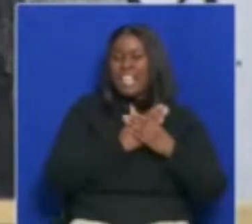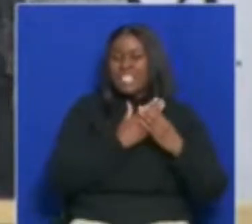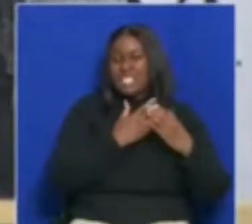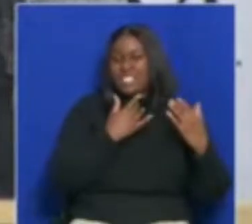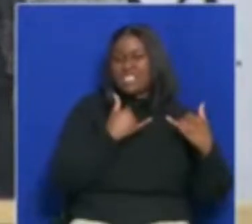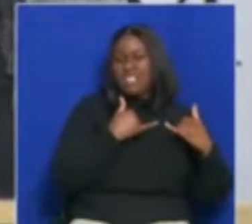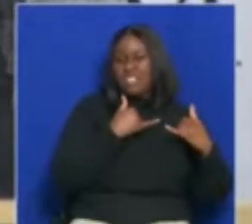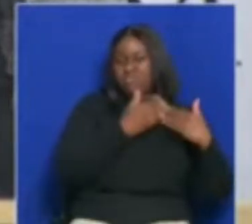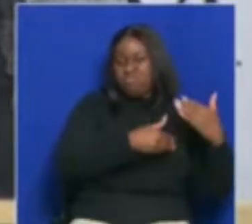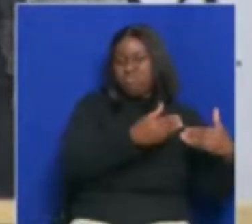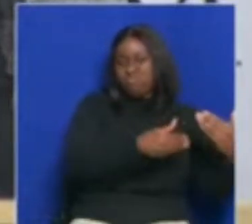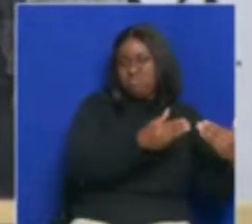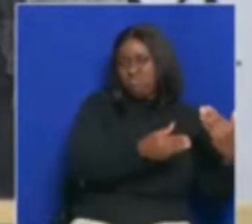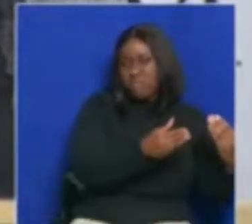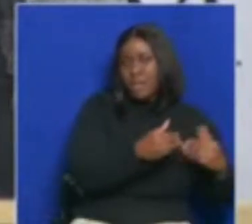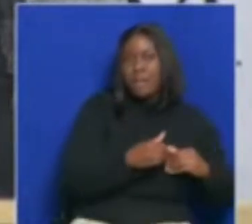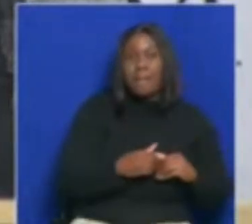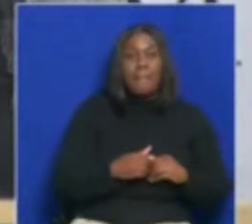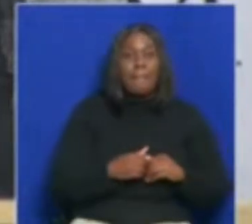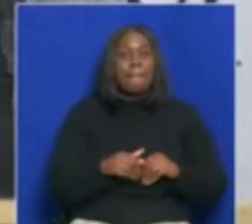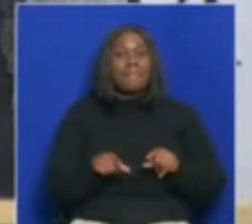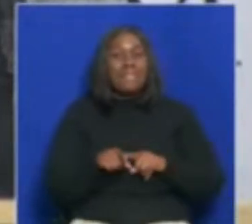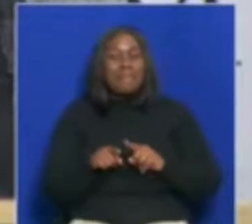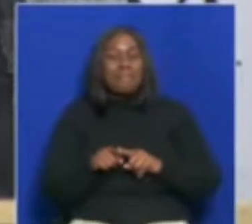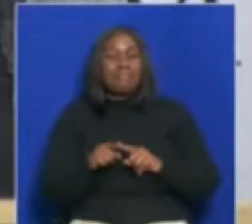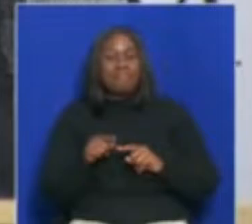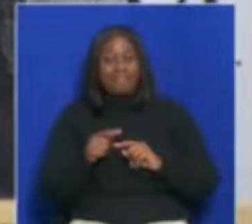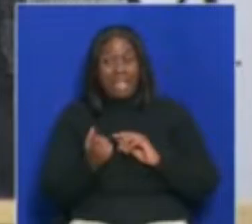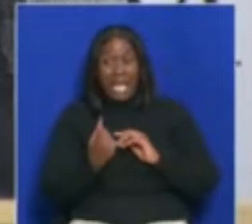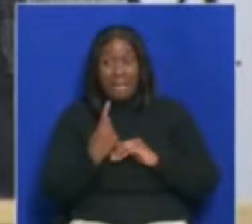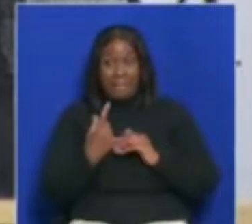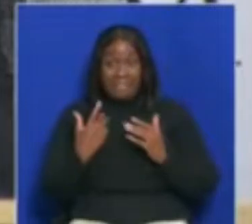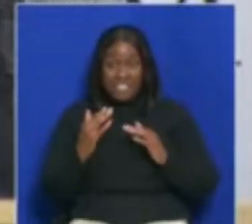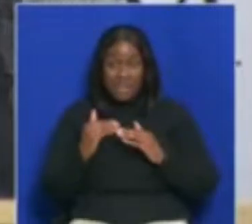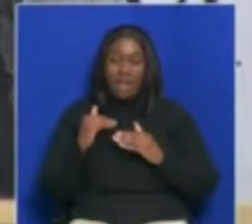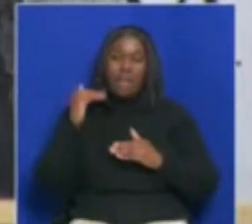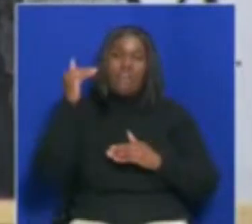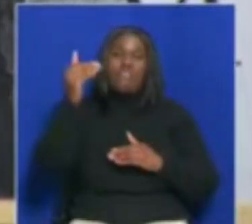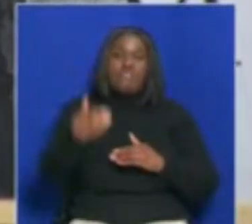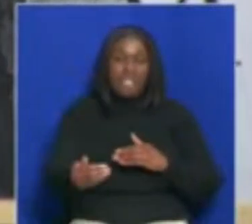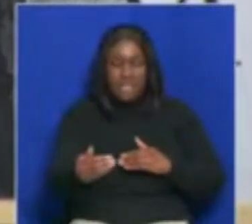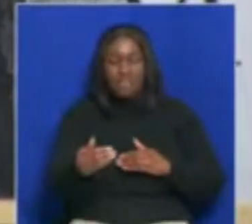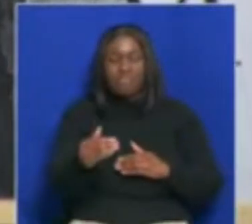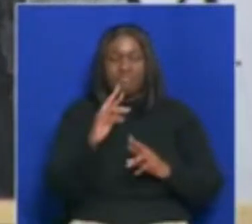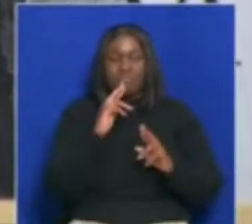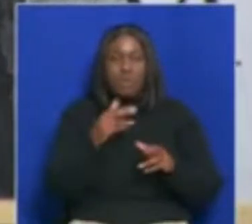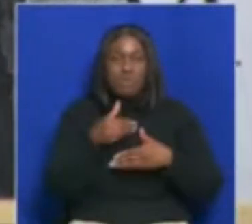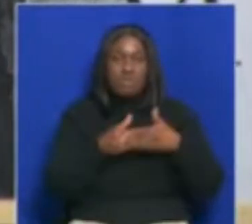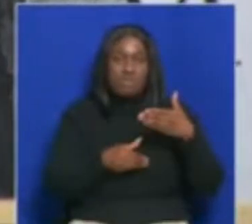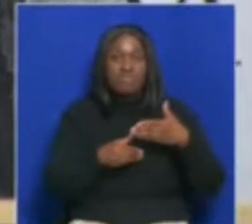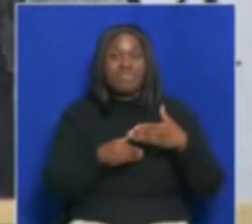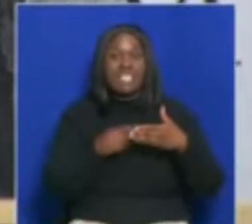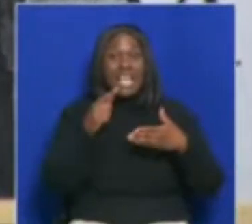Even the post-mortem reports show that the shooting was from top to bottom.